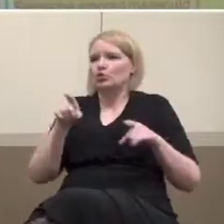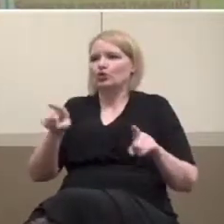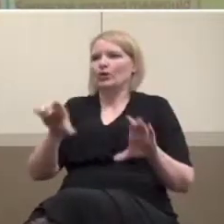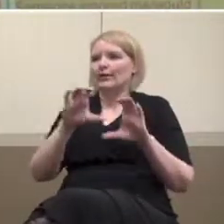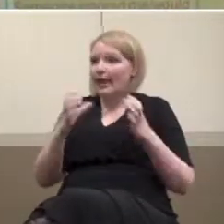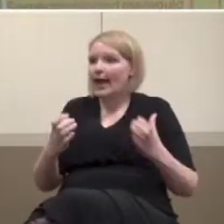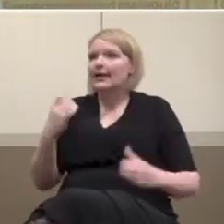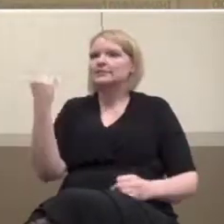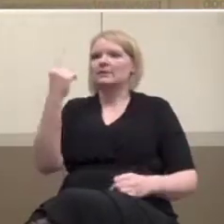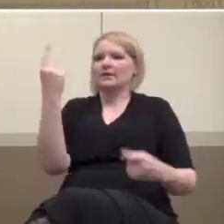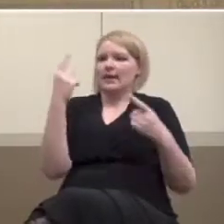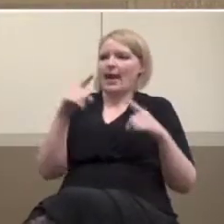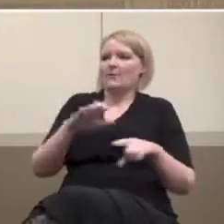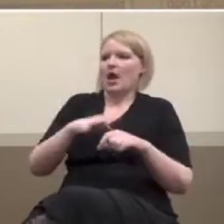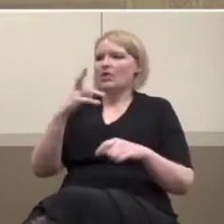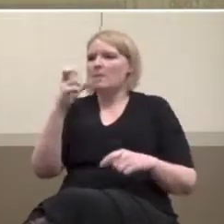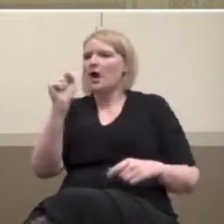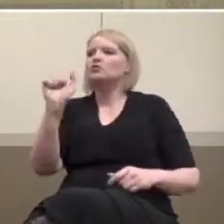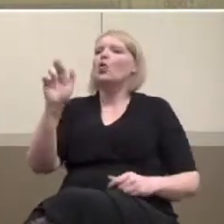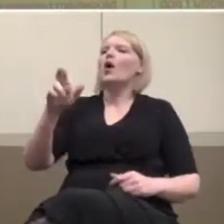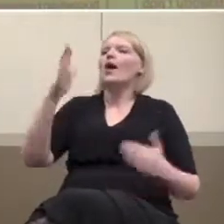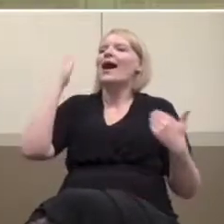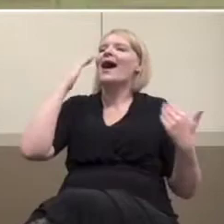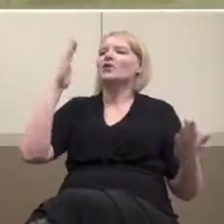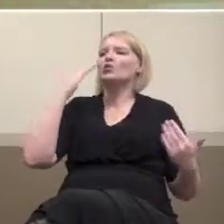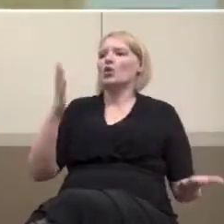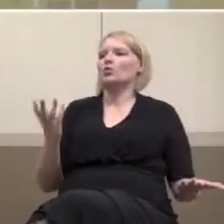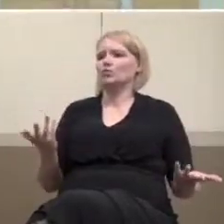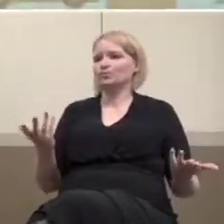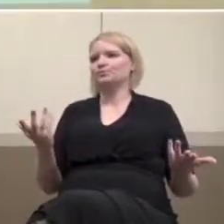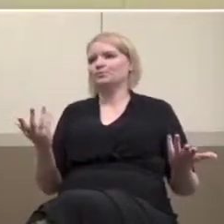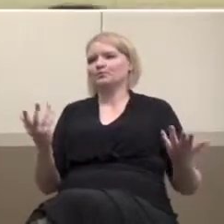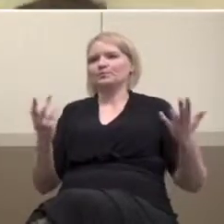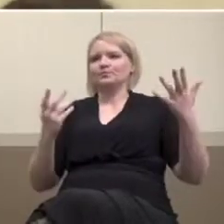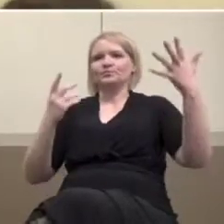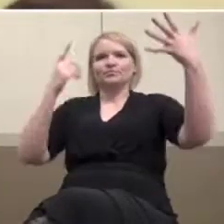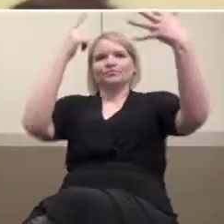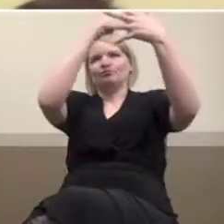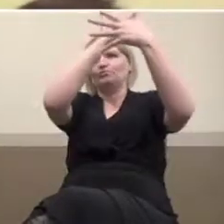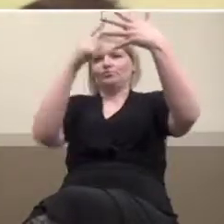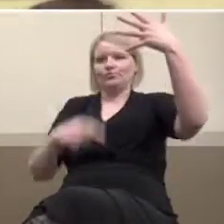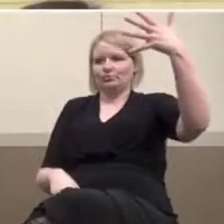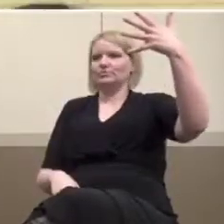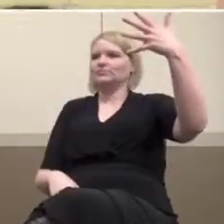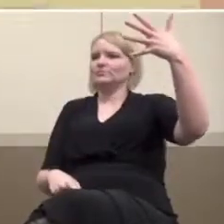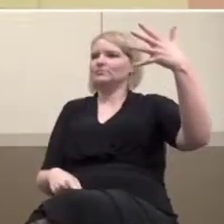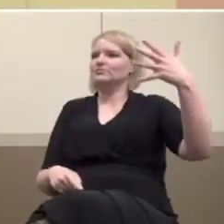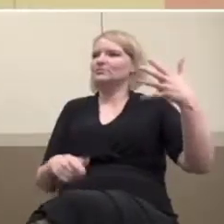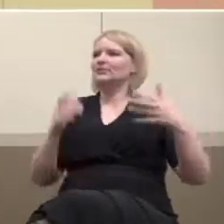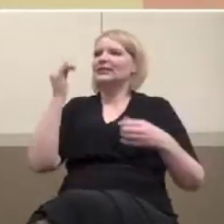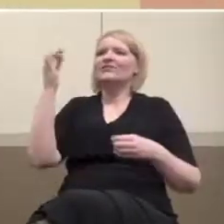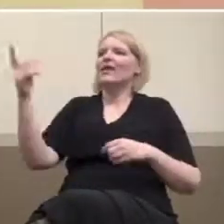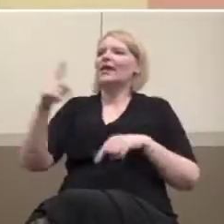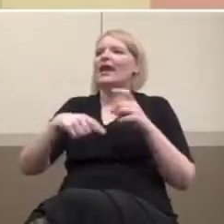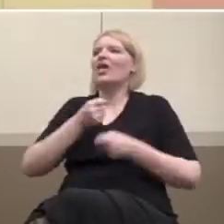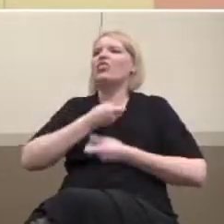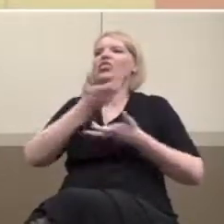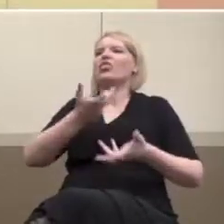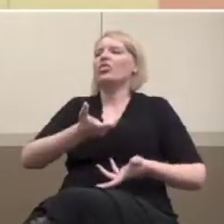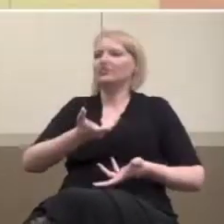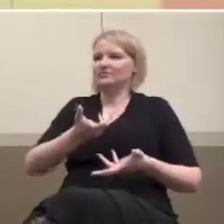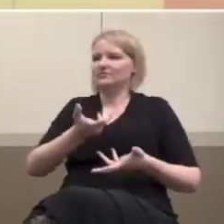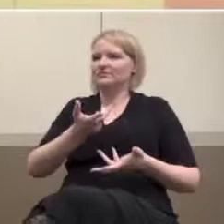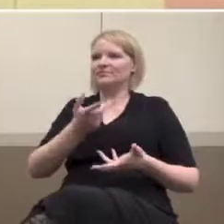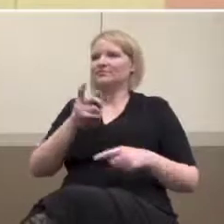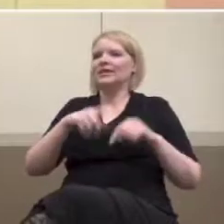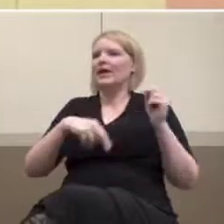on the bus, or I don't know why I'm feeling this way. So at least that way, if they couldn't give it to me this way or couldn't voice it